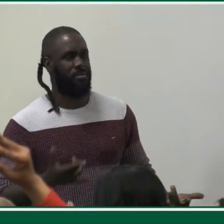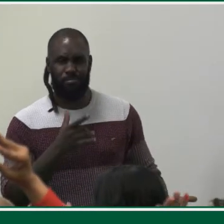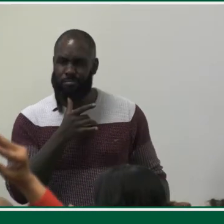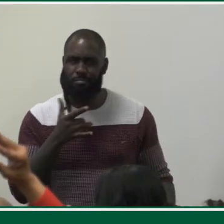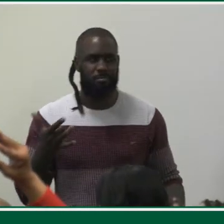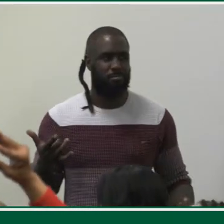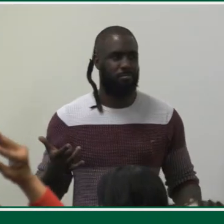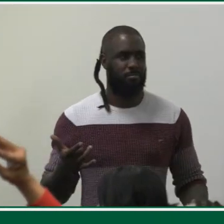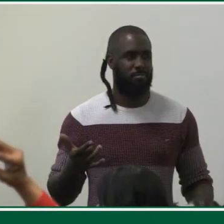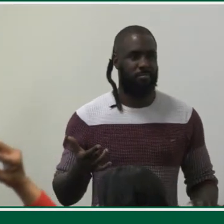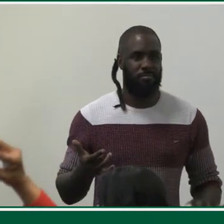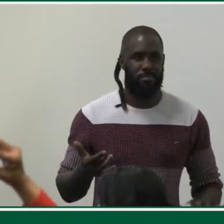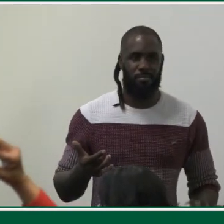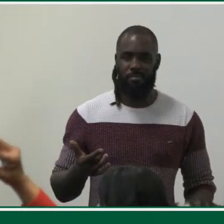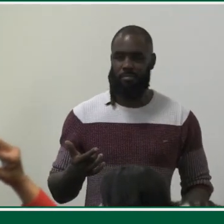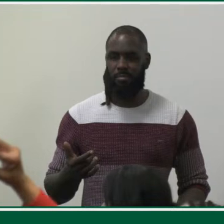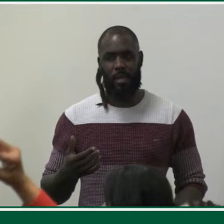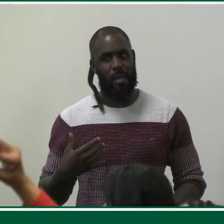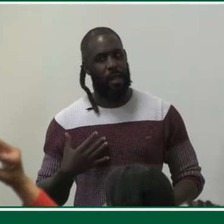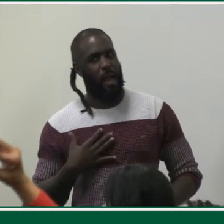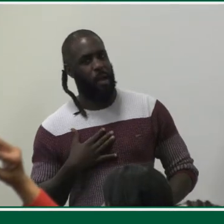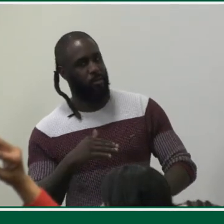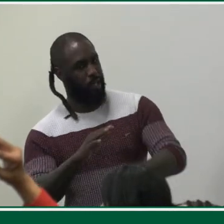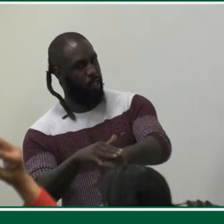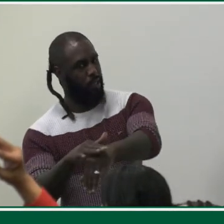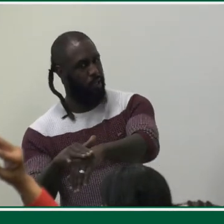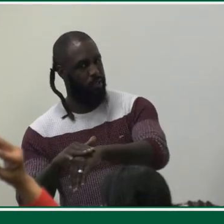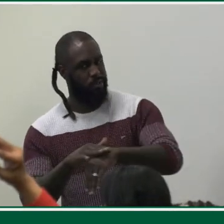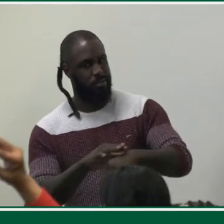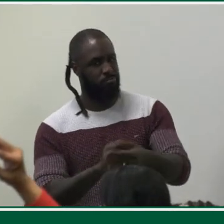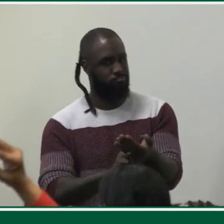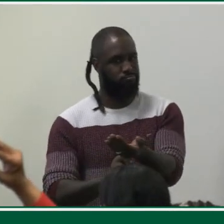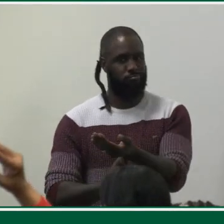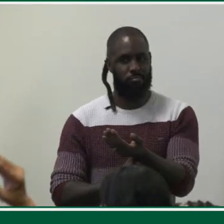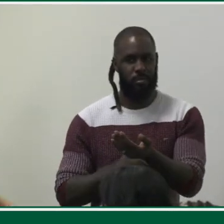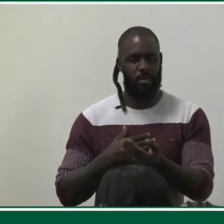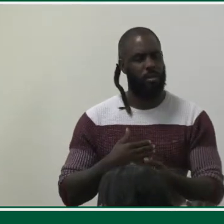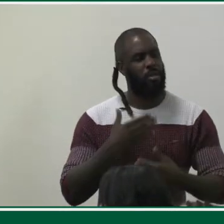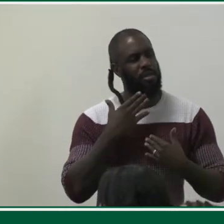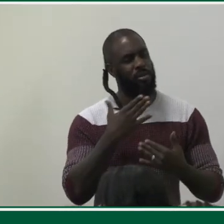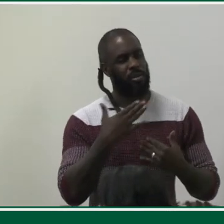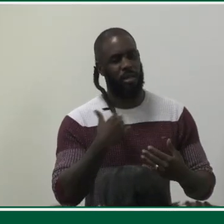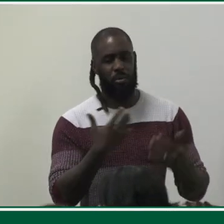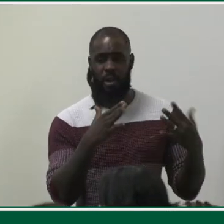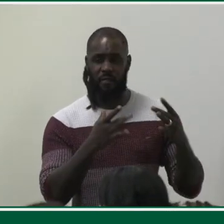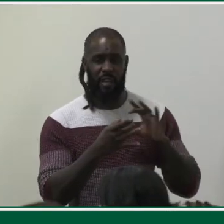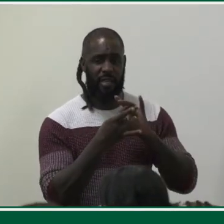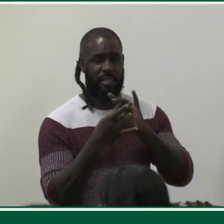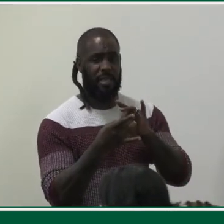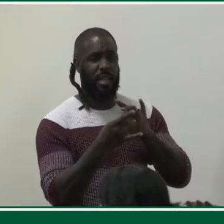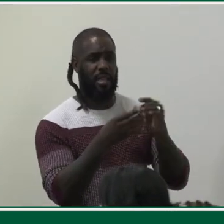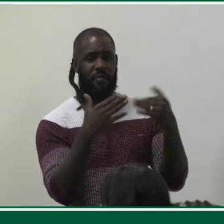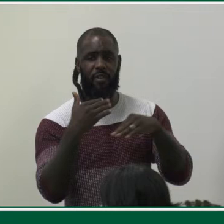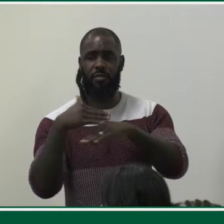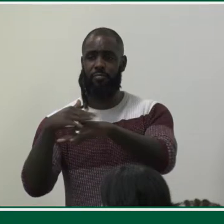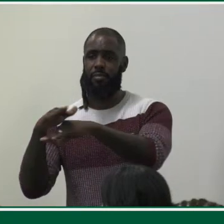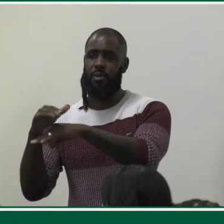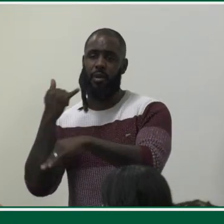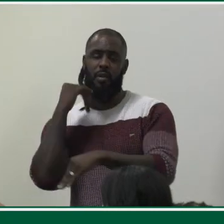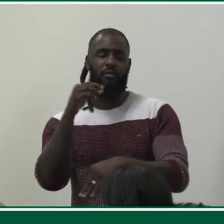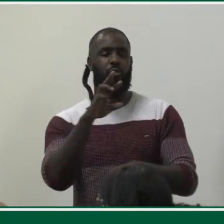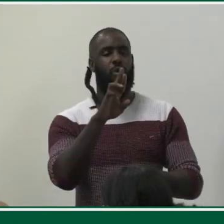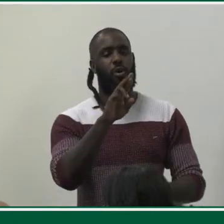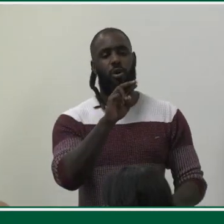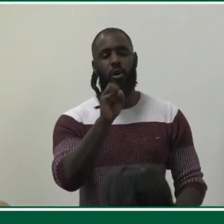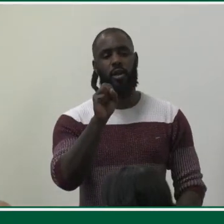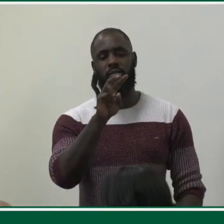Okay. I'm just getting the temperature check, just making sure. So thank you all so much. We did send out a link to all of those who RSVP'd to send in